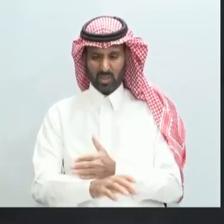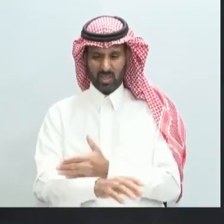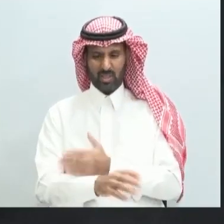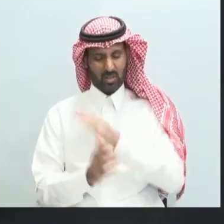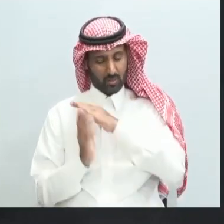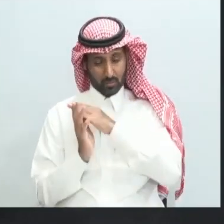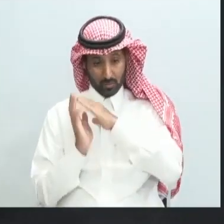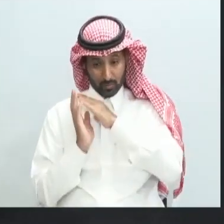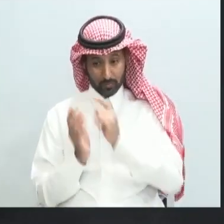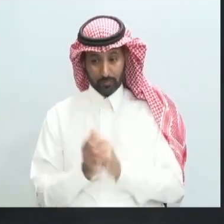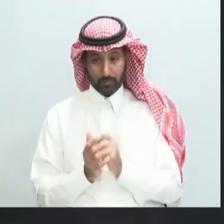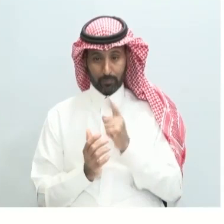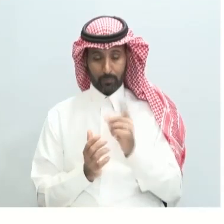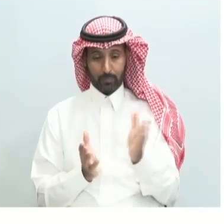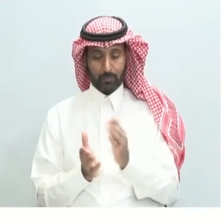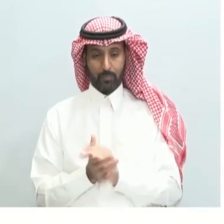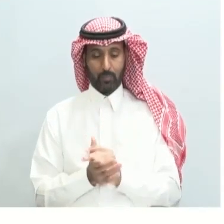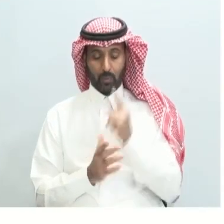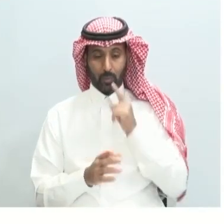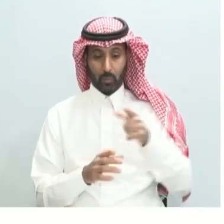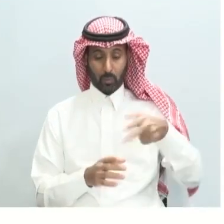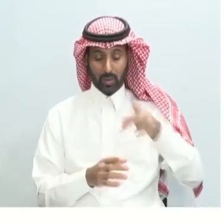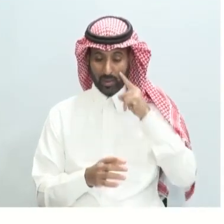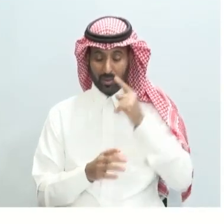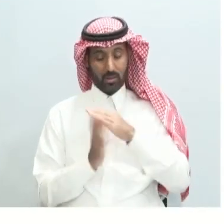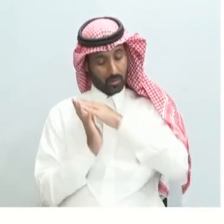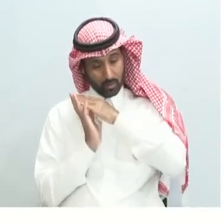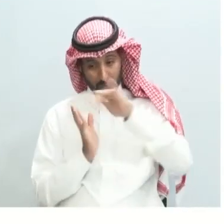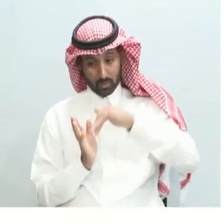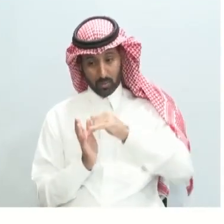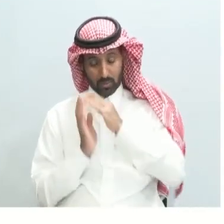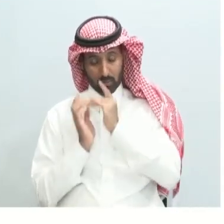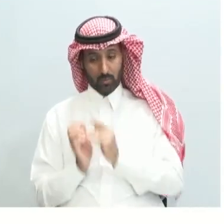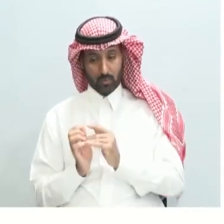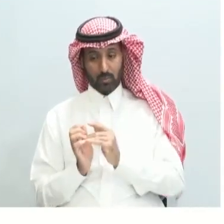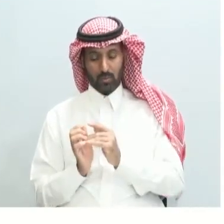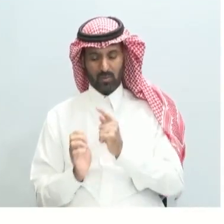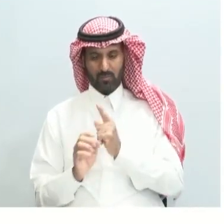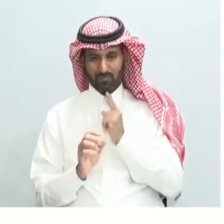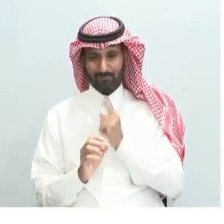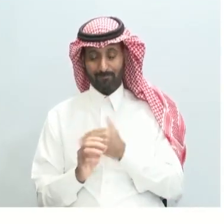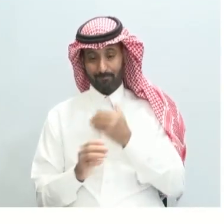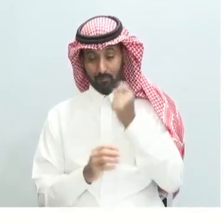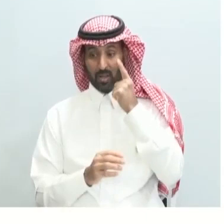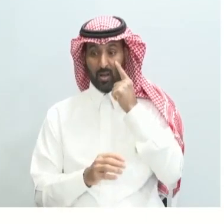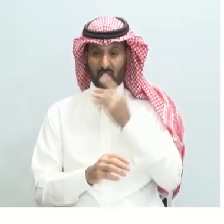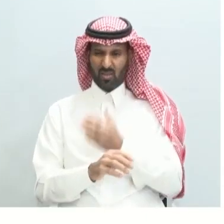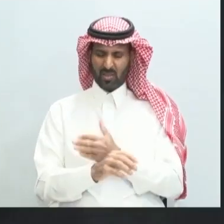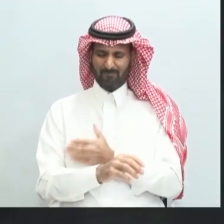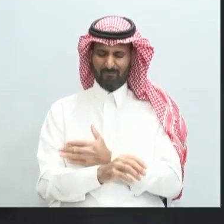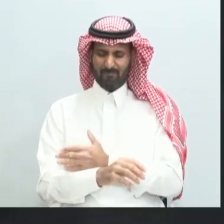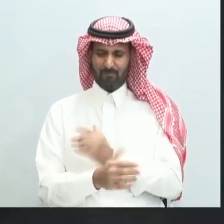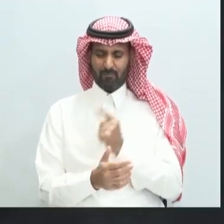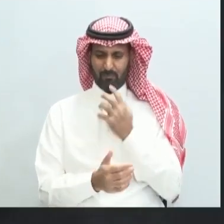late to bed. So if we went late to bed, and this will make us, of